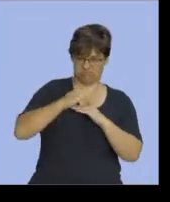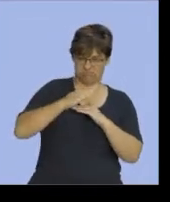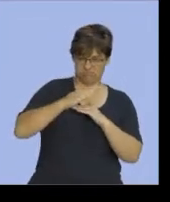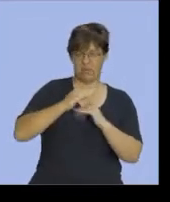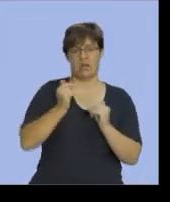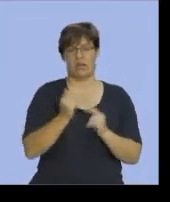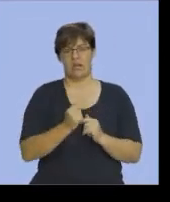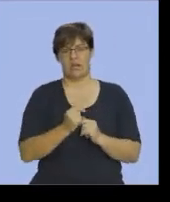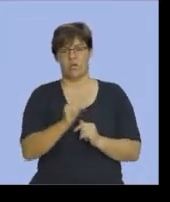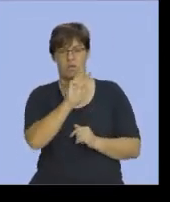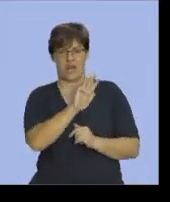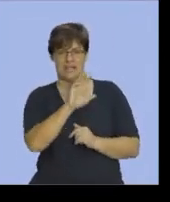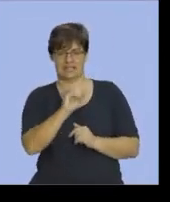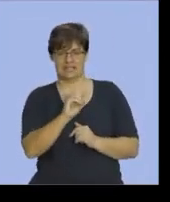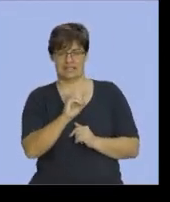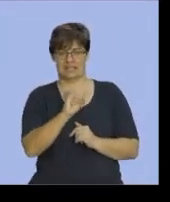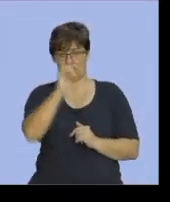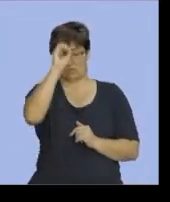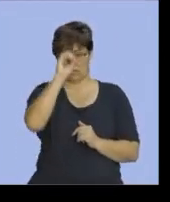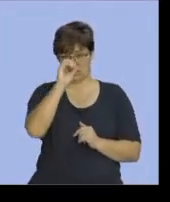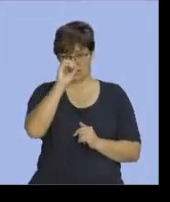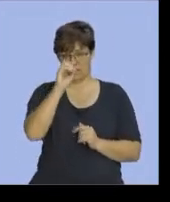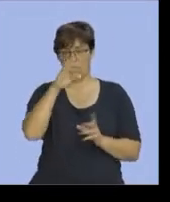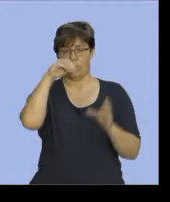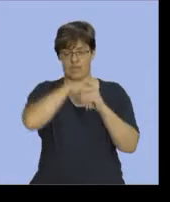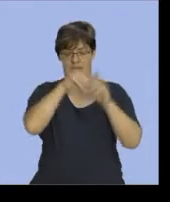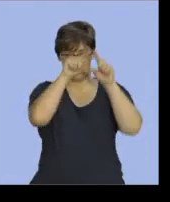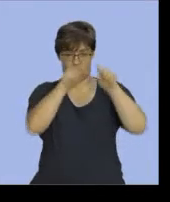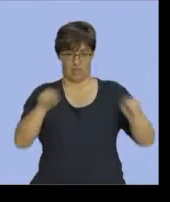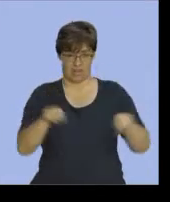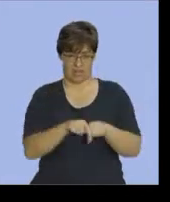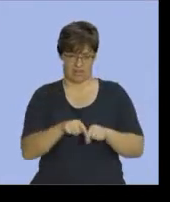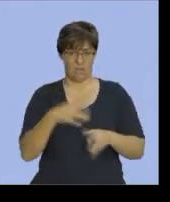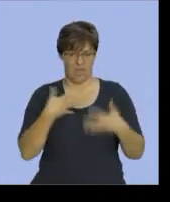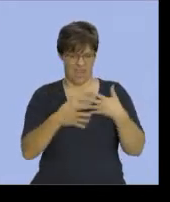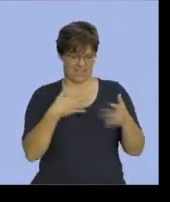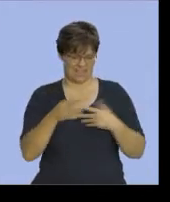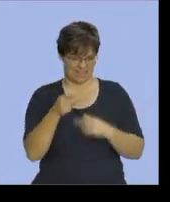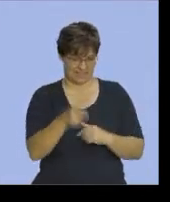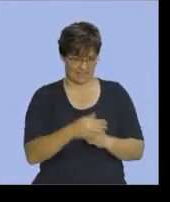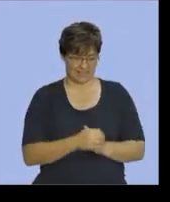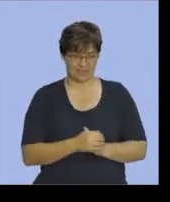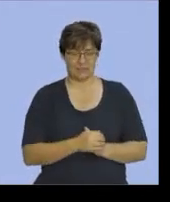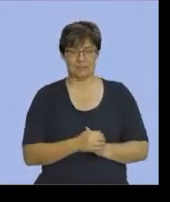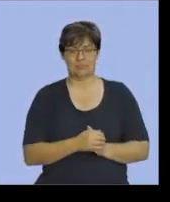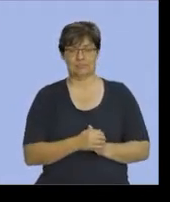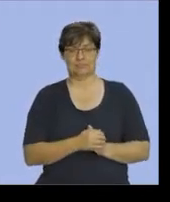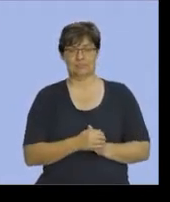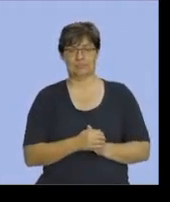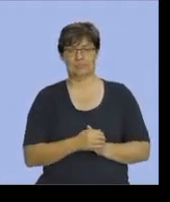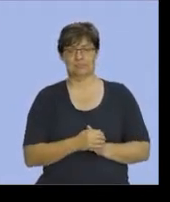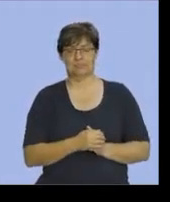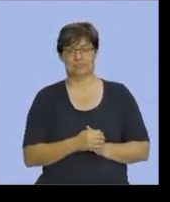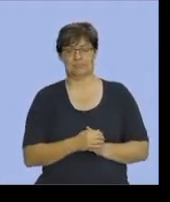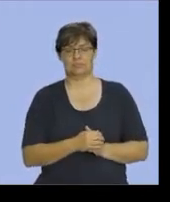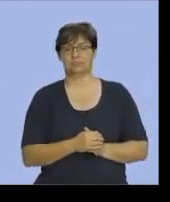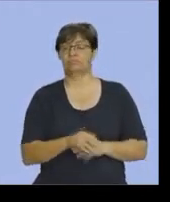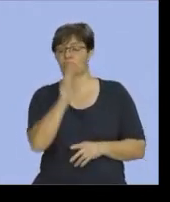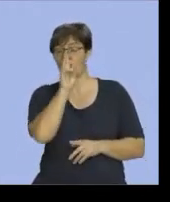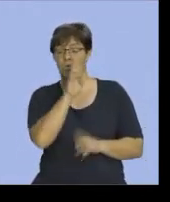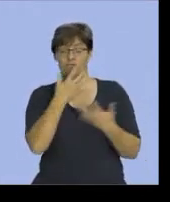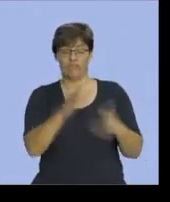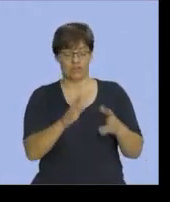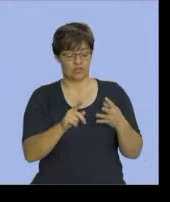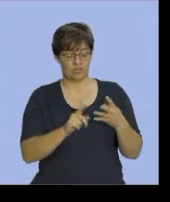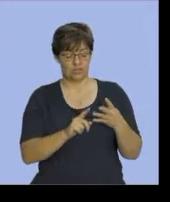and your 90-degree angle in a triangle that we are dealing with at this present moment. Then we also looked